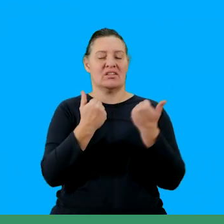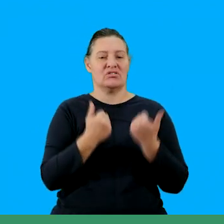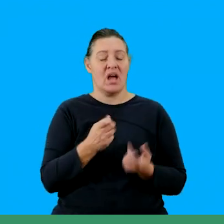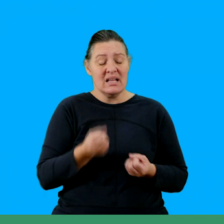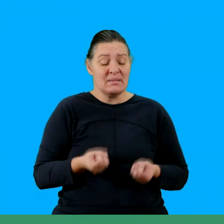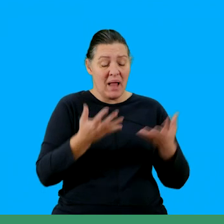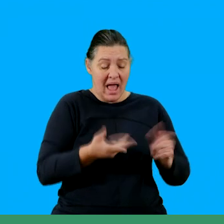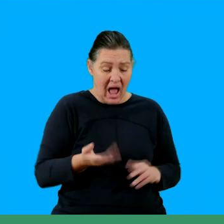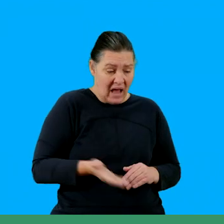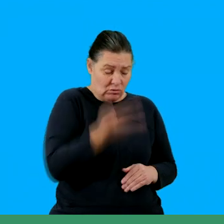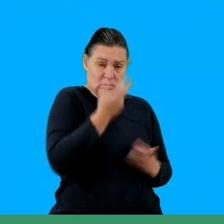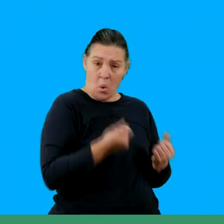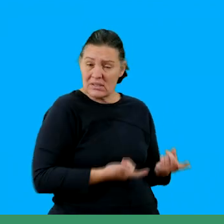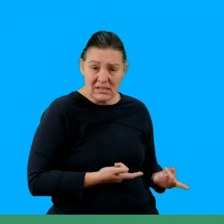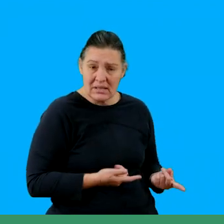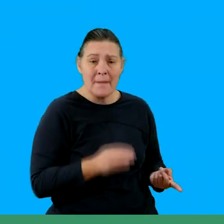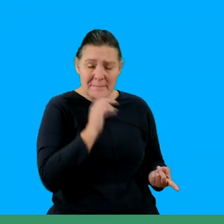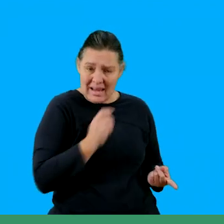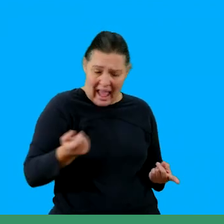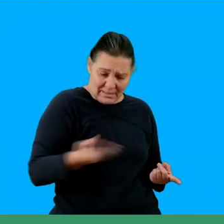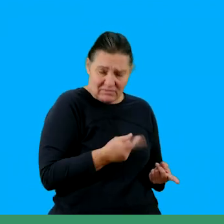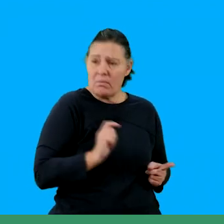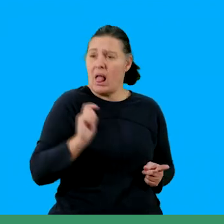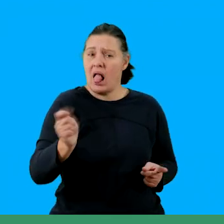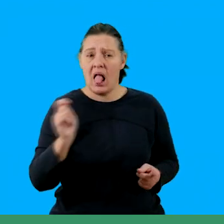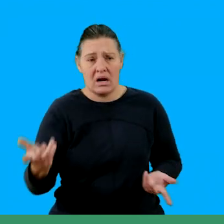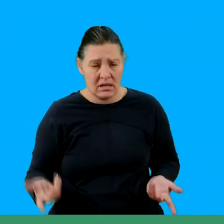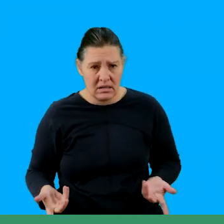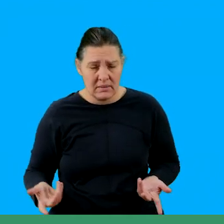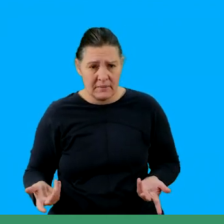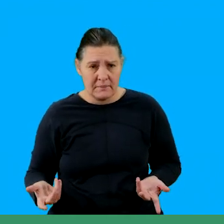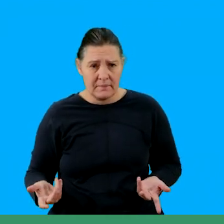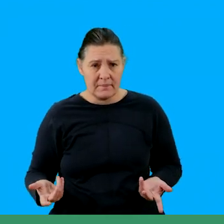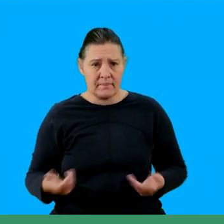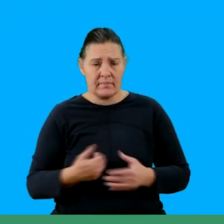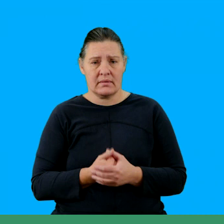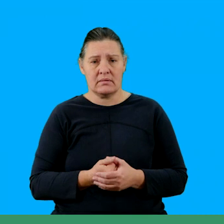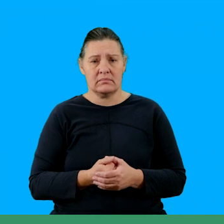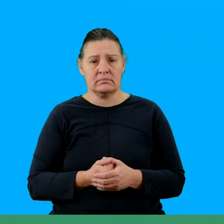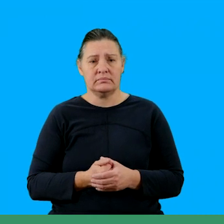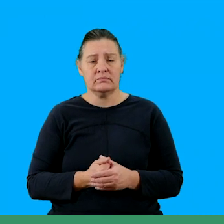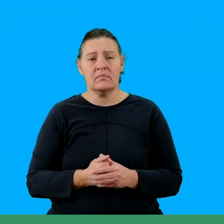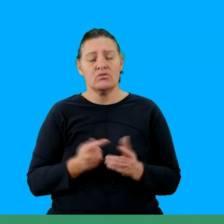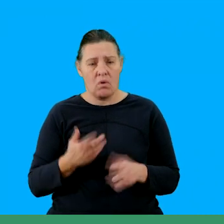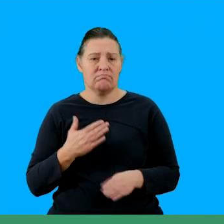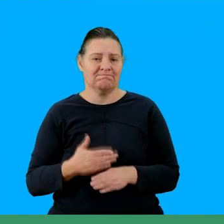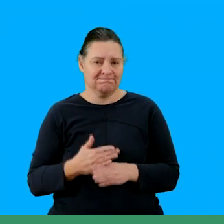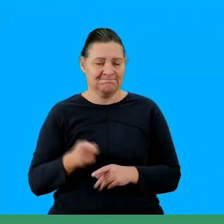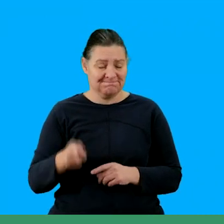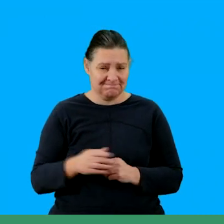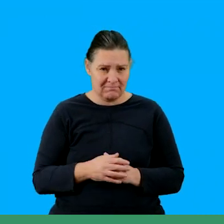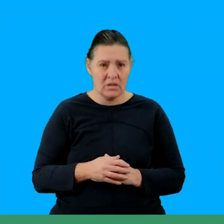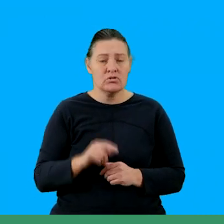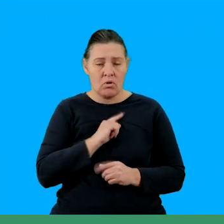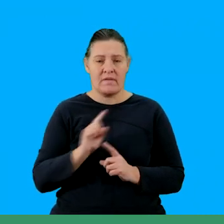challenge. The supplier increasing the cost, meaning this is a challenge to a business because it increases the cost now for the business to